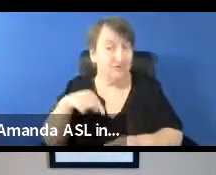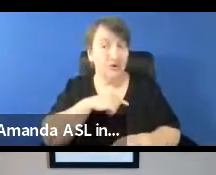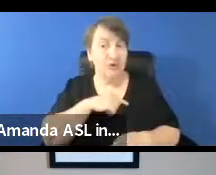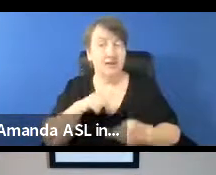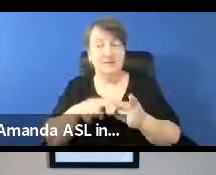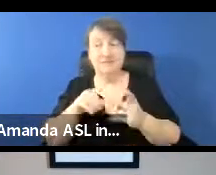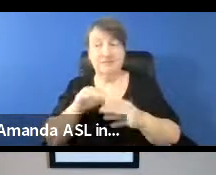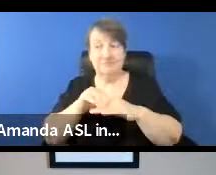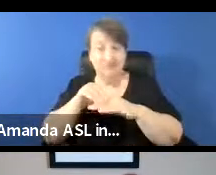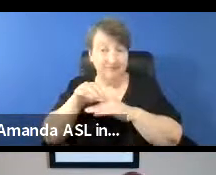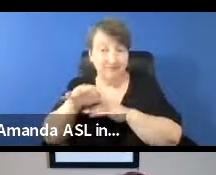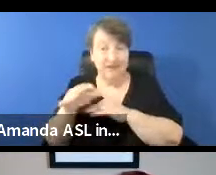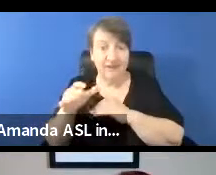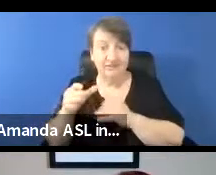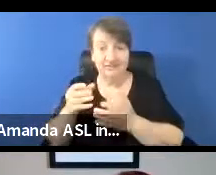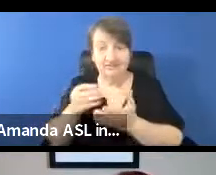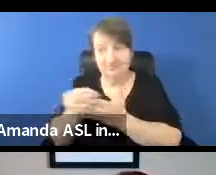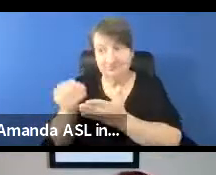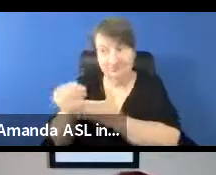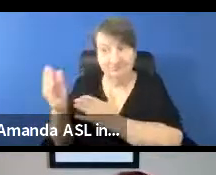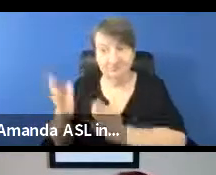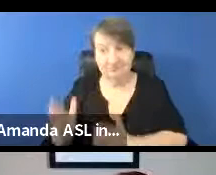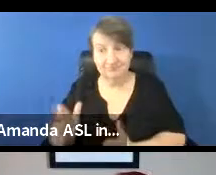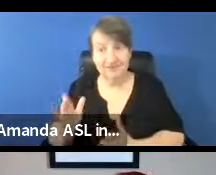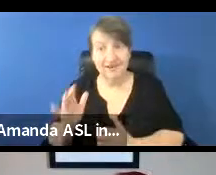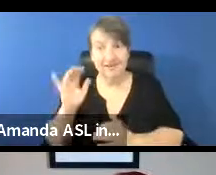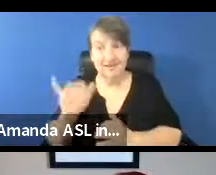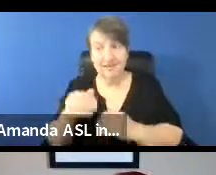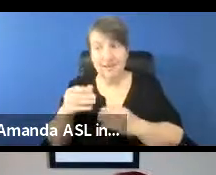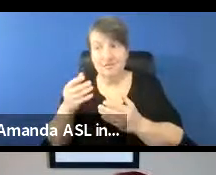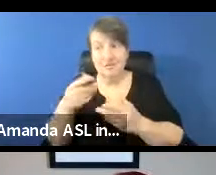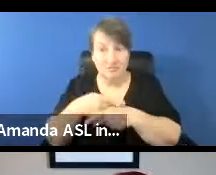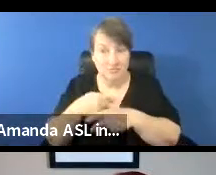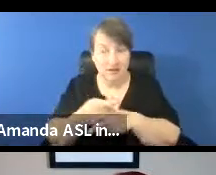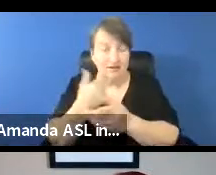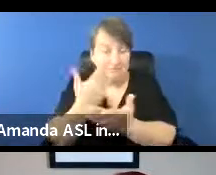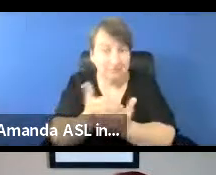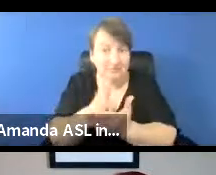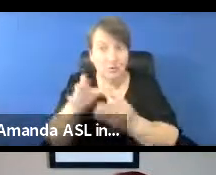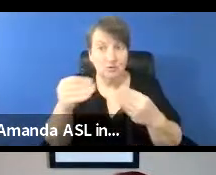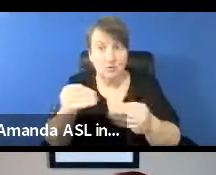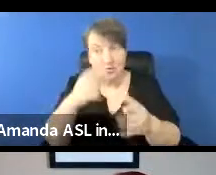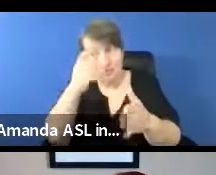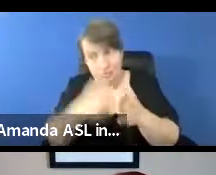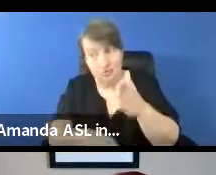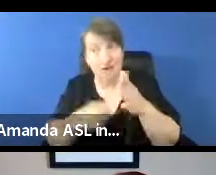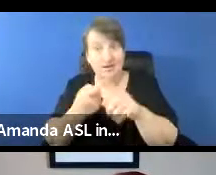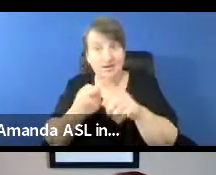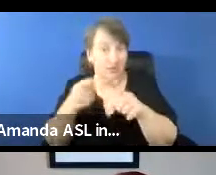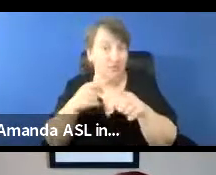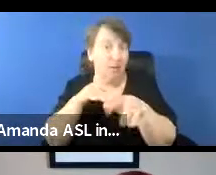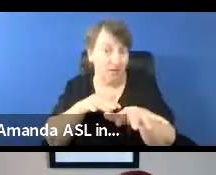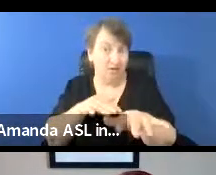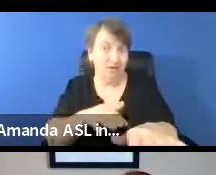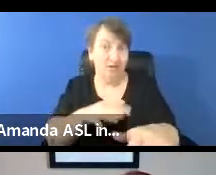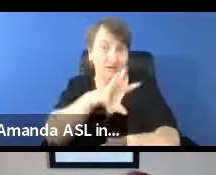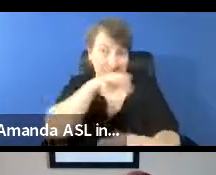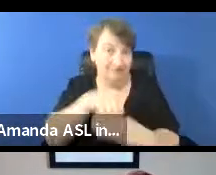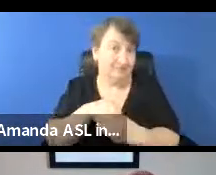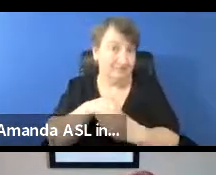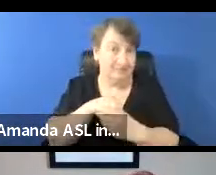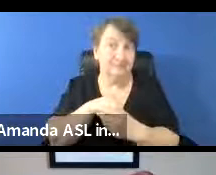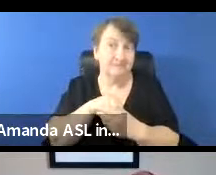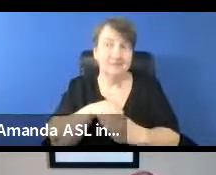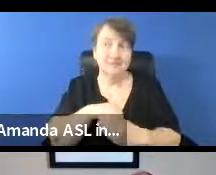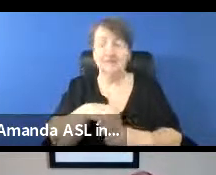consumers. Eventually those products come to your store shelves and price of congestion is built in. So